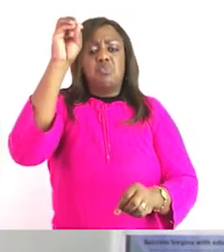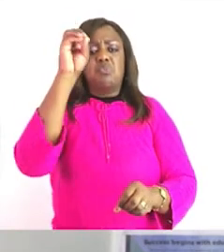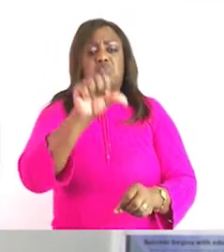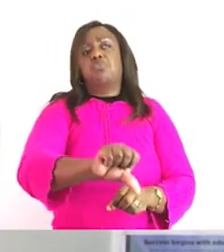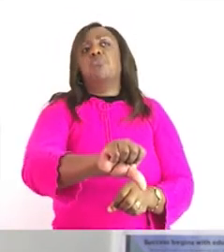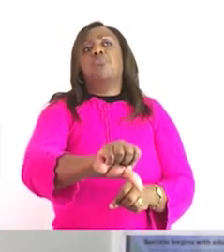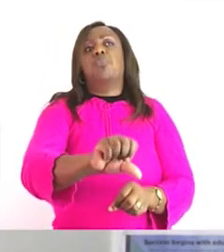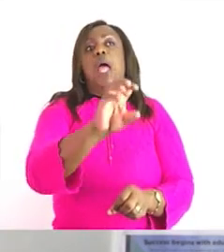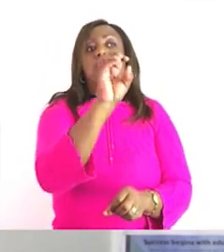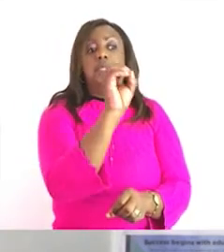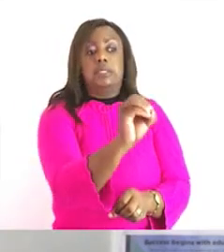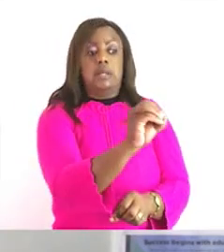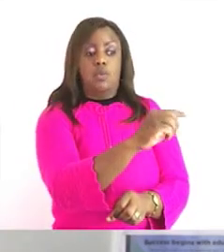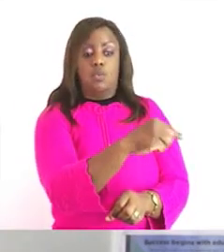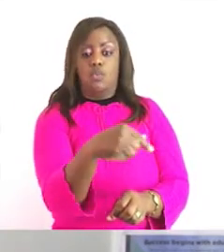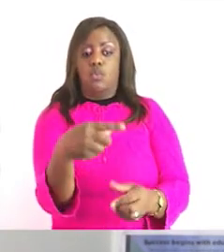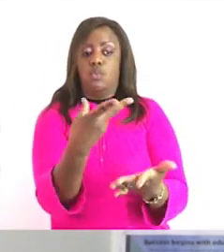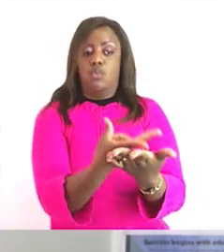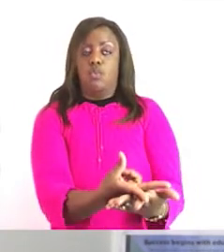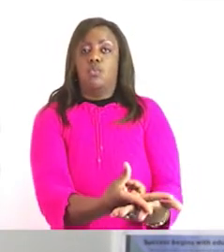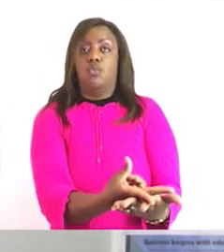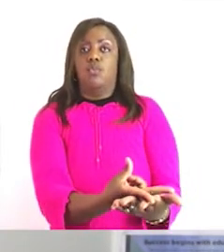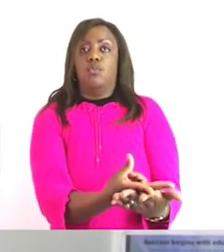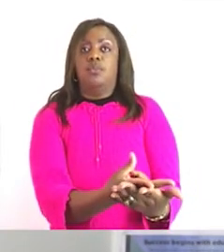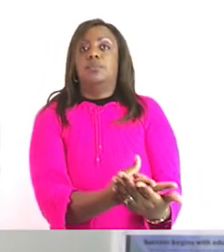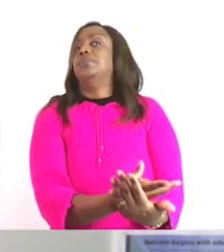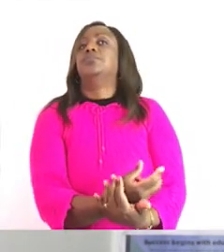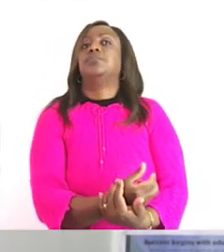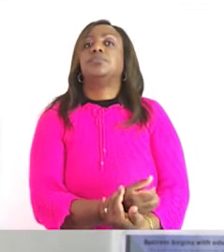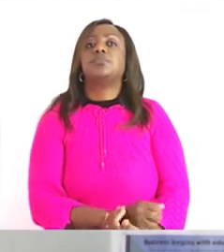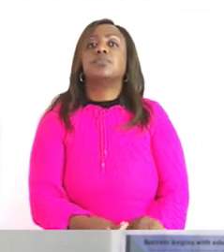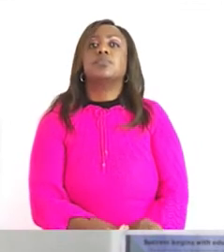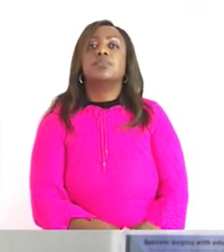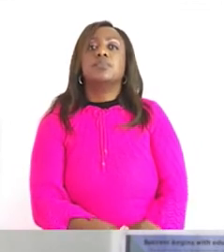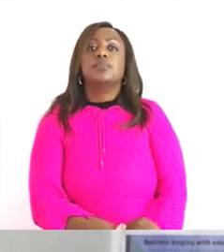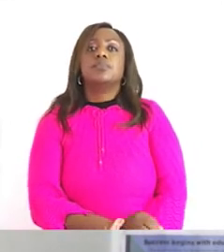poor estimation. When is it excellent?